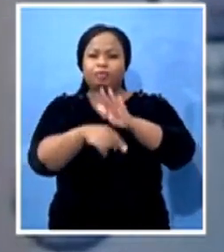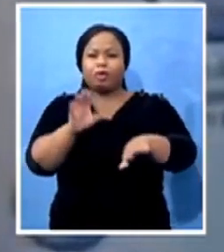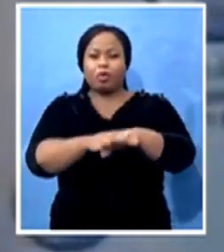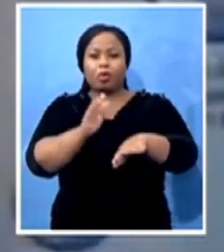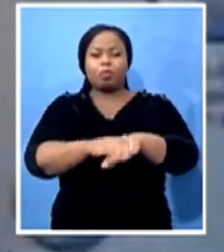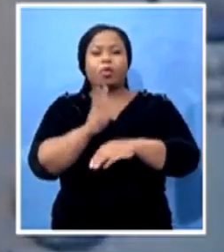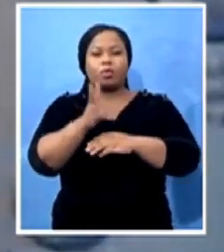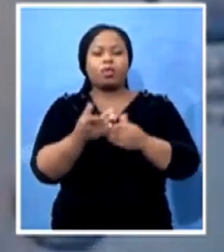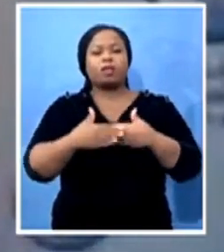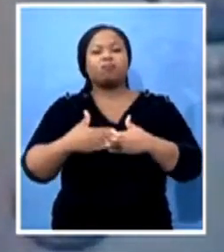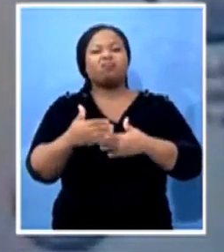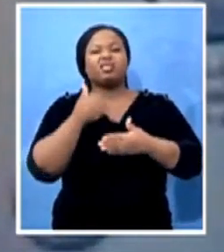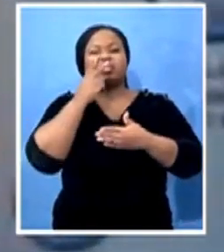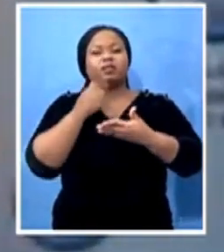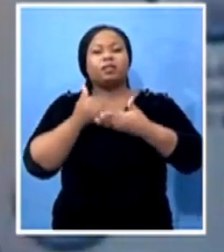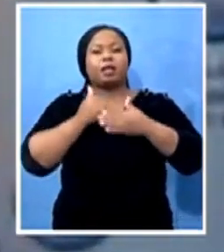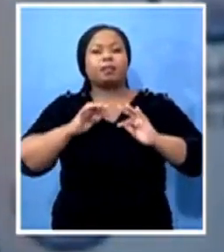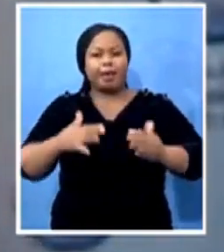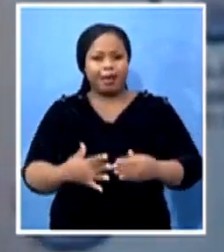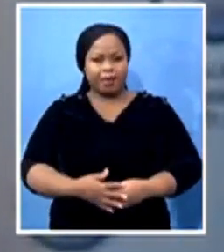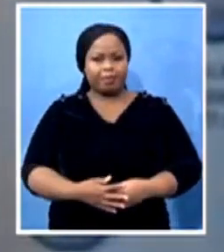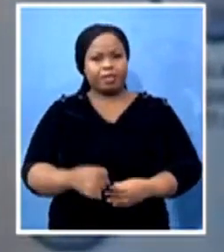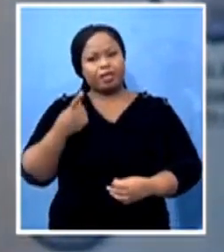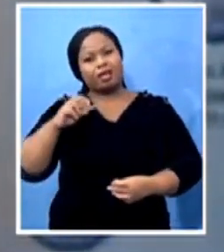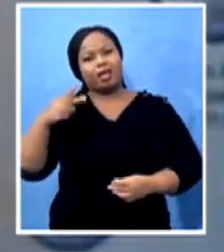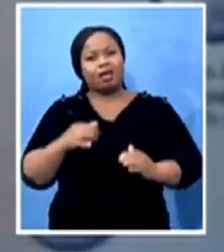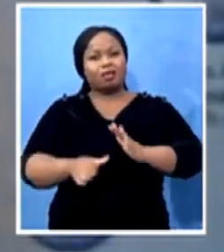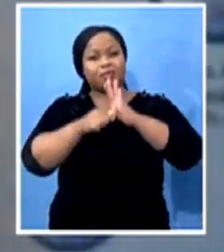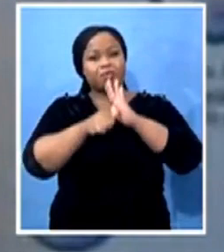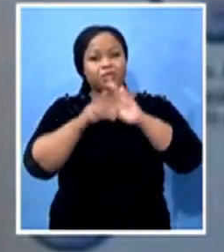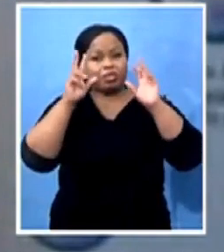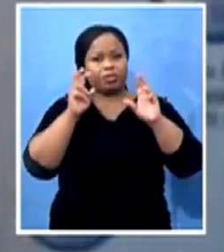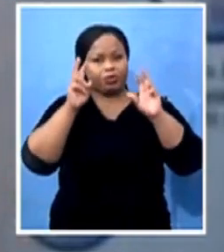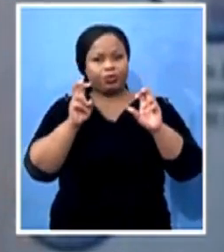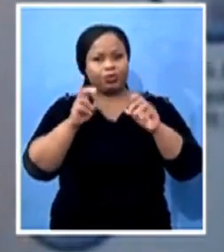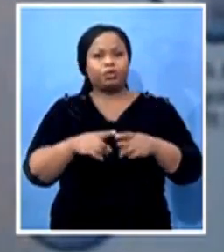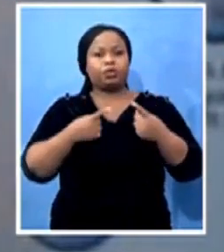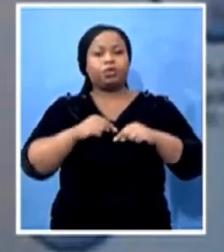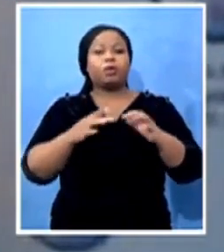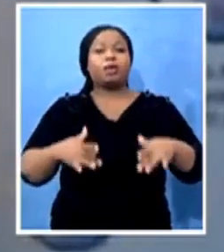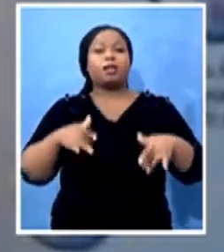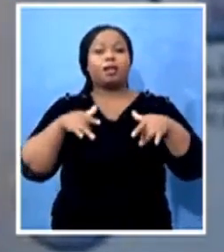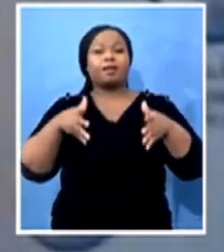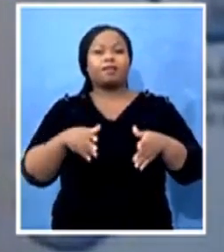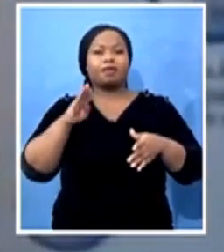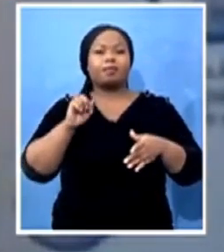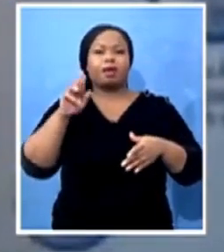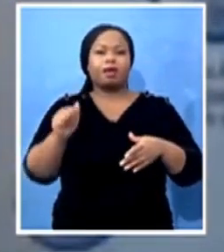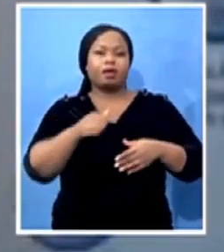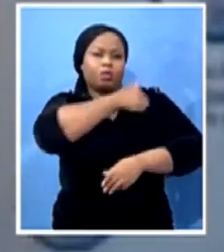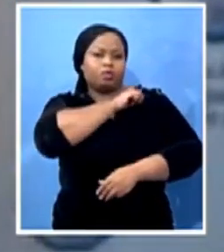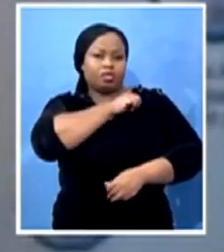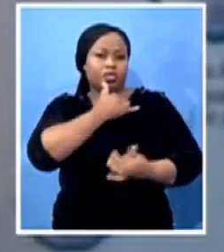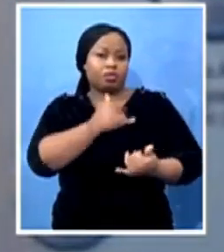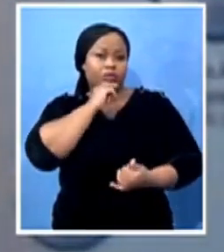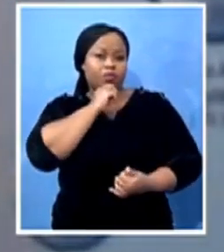fight. One of the other critical issues, Desiree, we're live at the Chris Hani Baragwanath Hospital this morning, but there are quite a number of issues